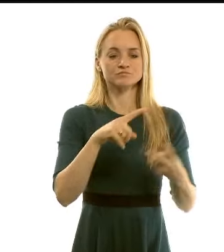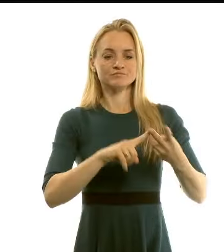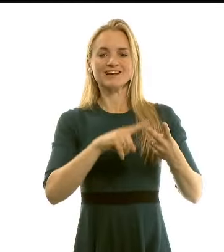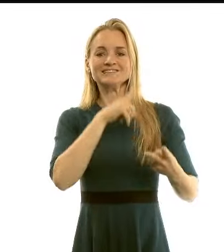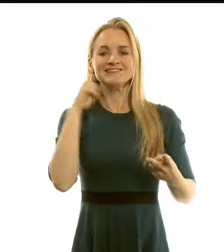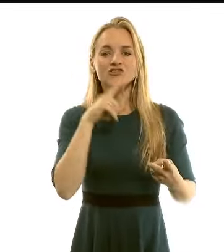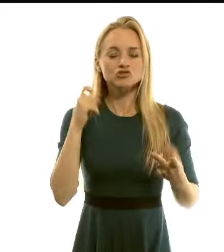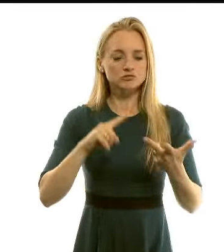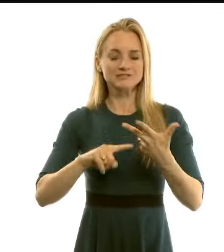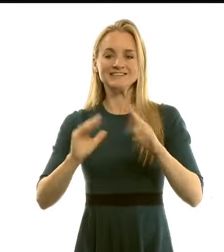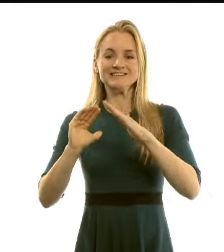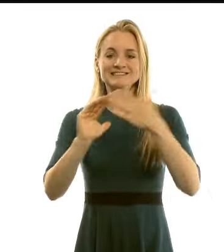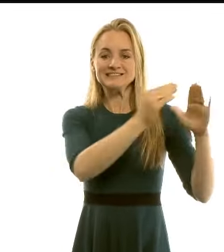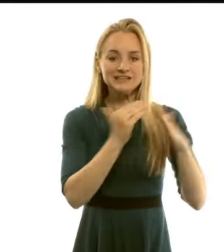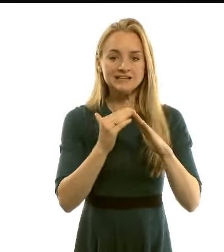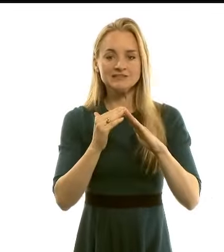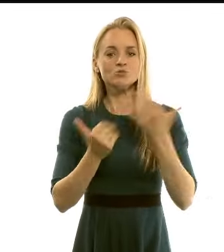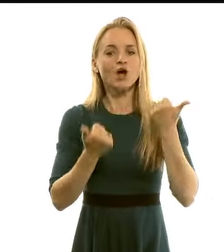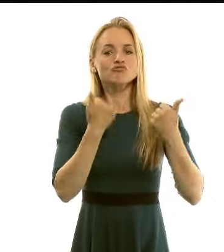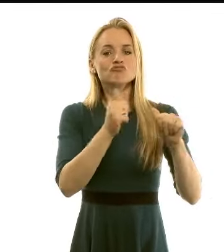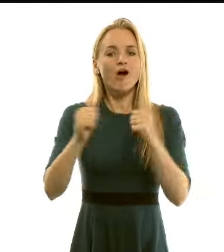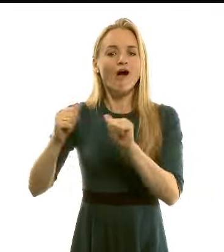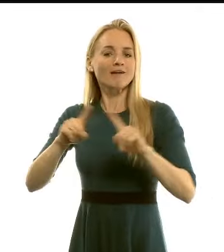be a robot.